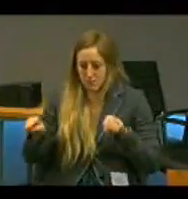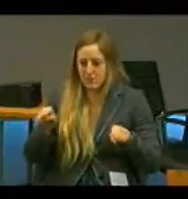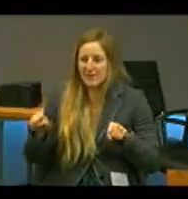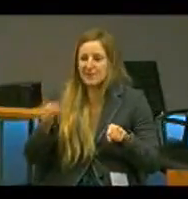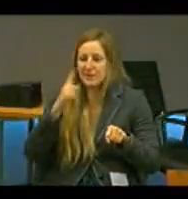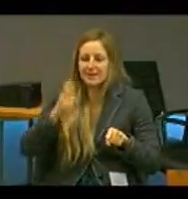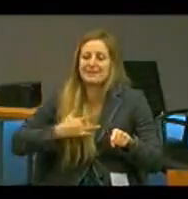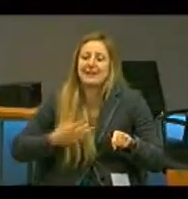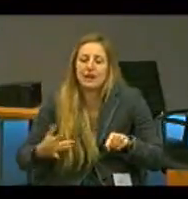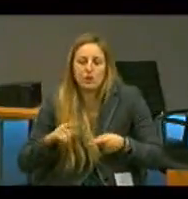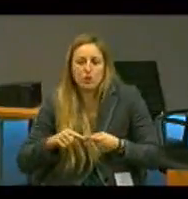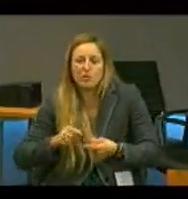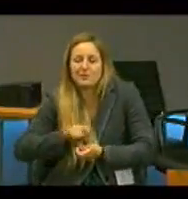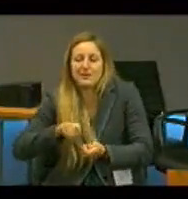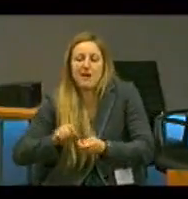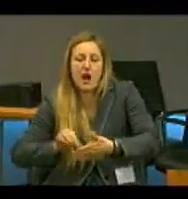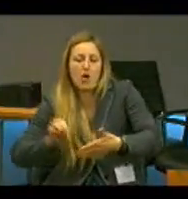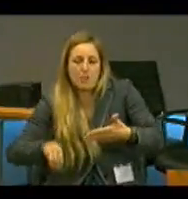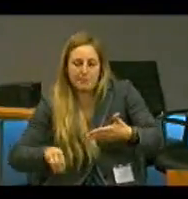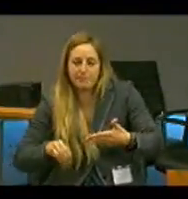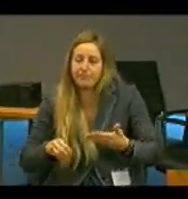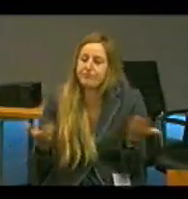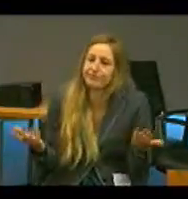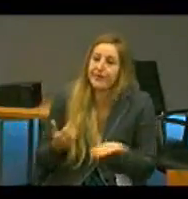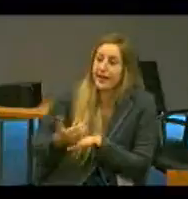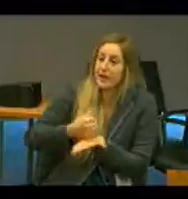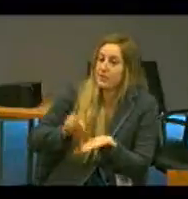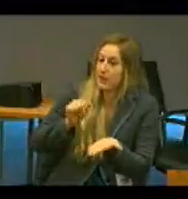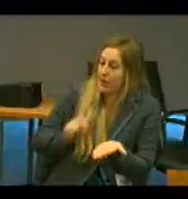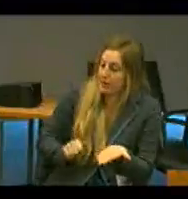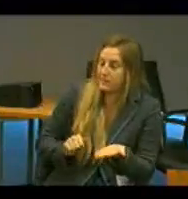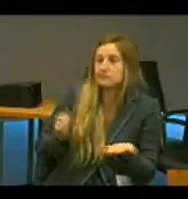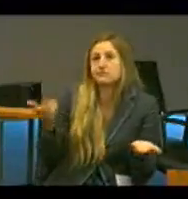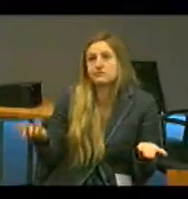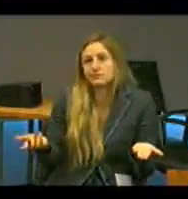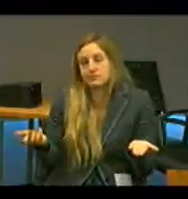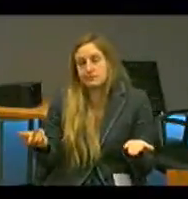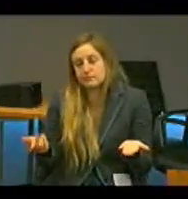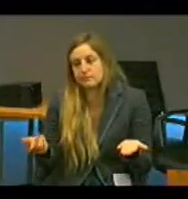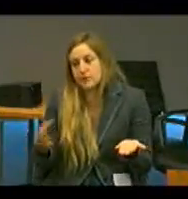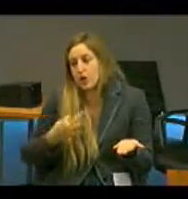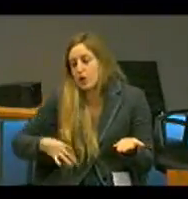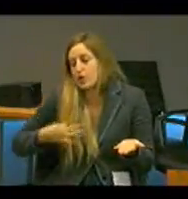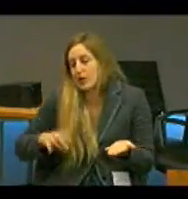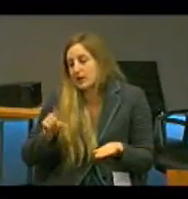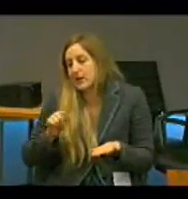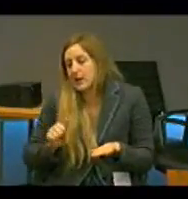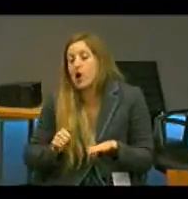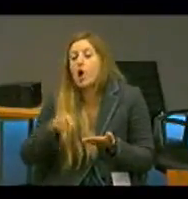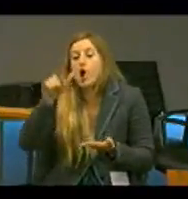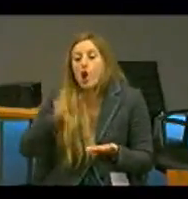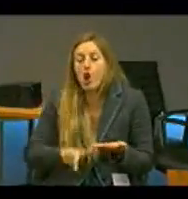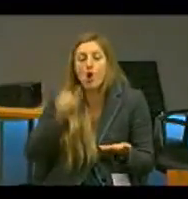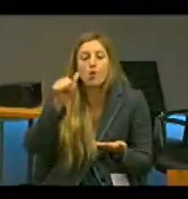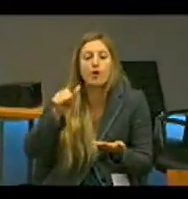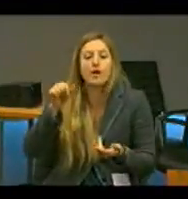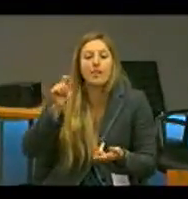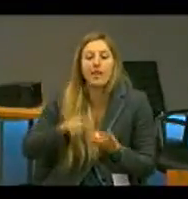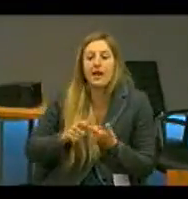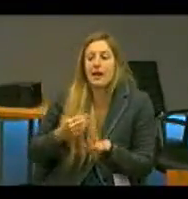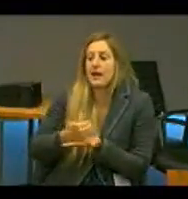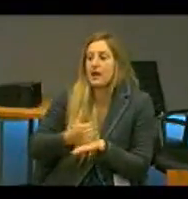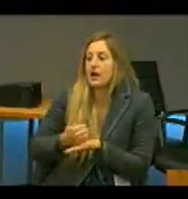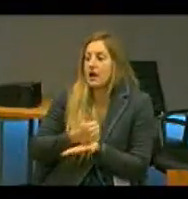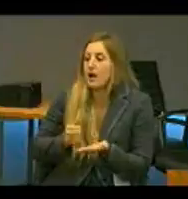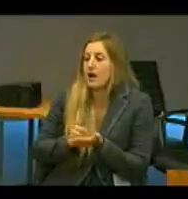outcome. Credit data and income data show that lowering an income or credit score requirement while tending to